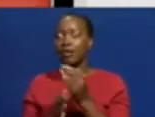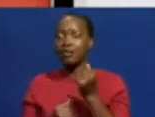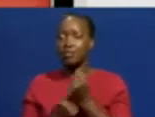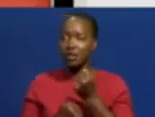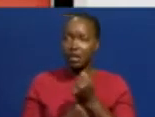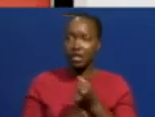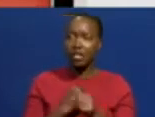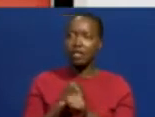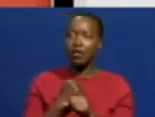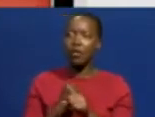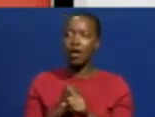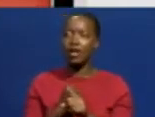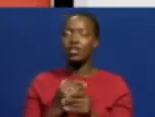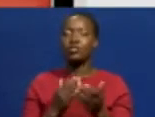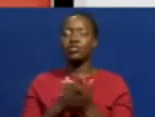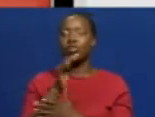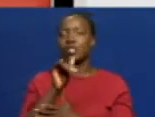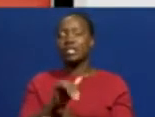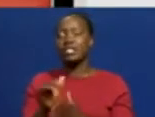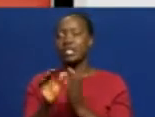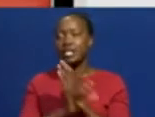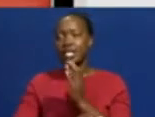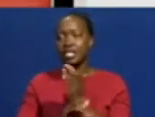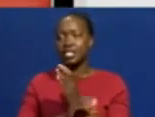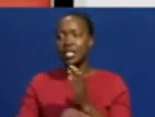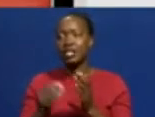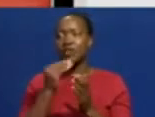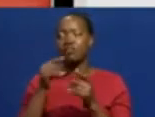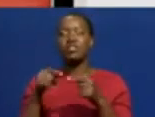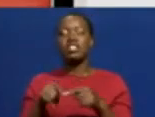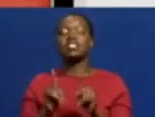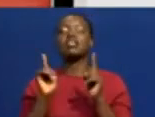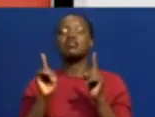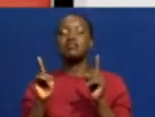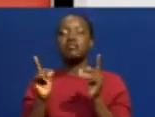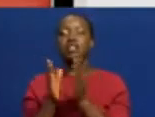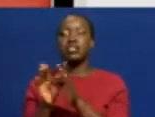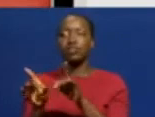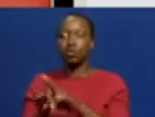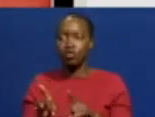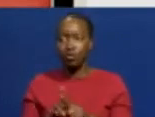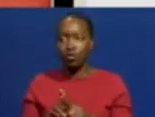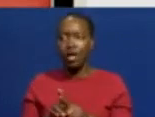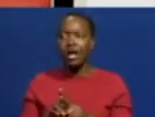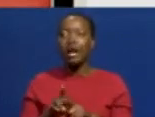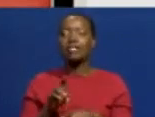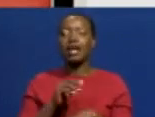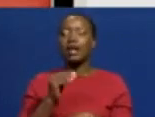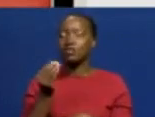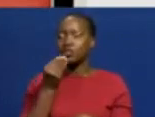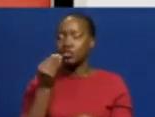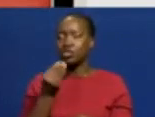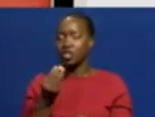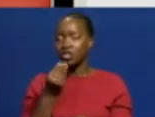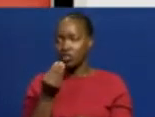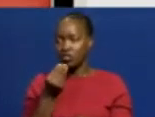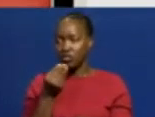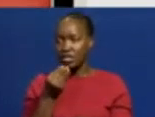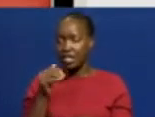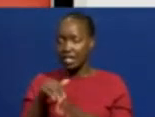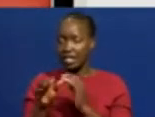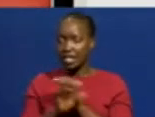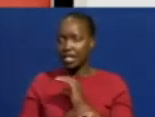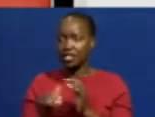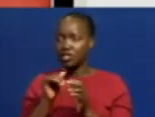the works of ensuring that the country feeds itself, and of course the nutritious food, so meals in the country